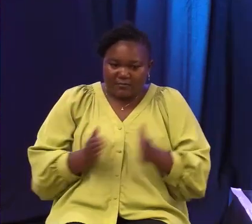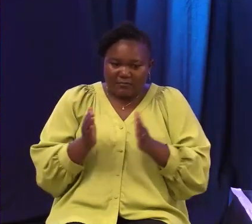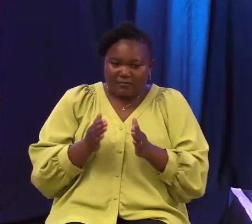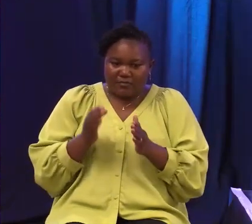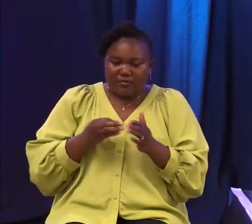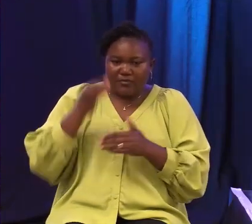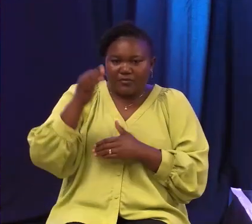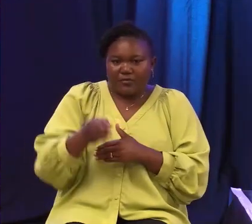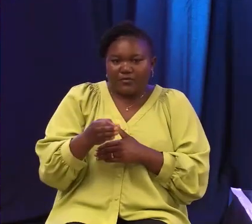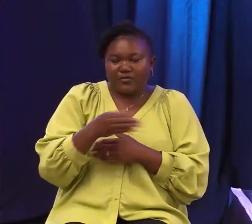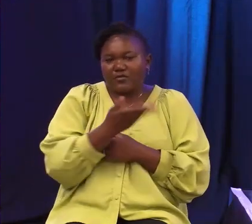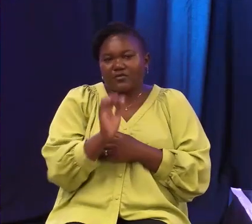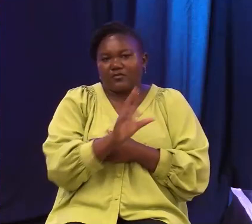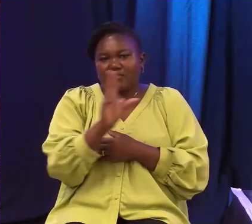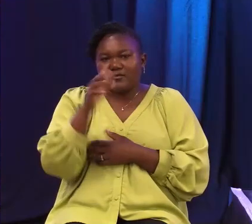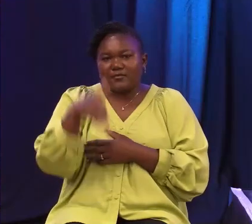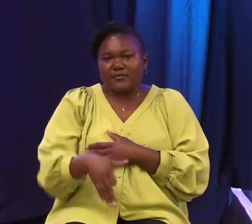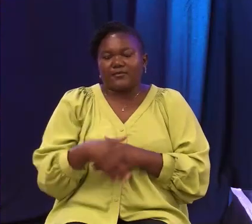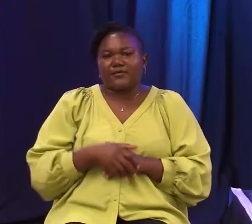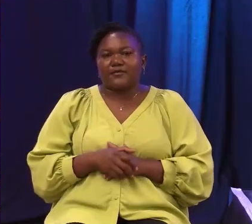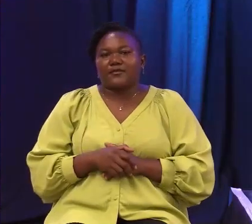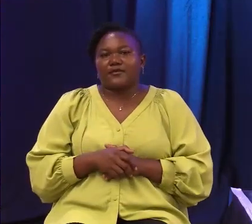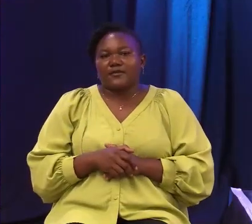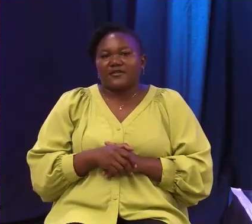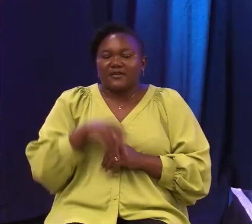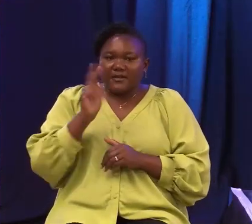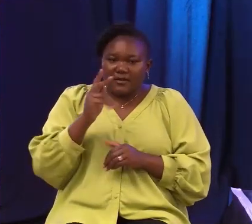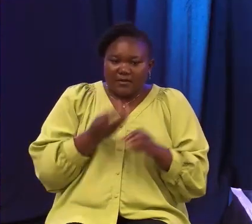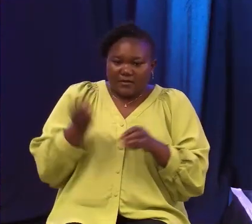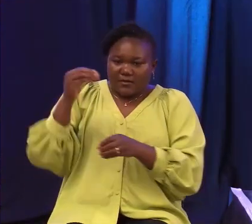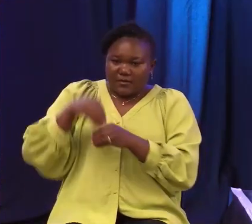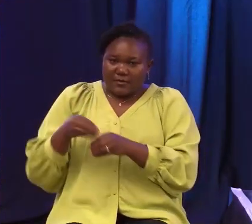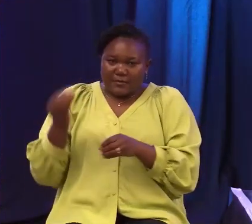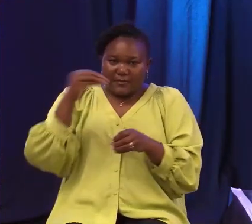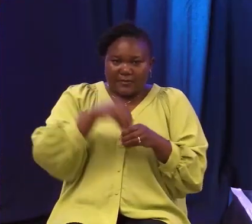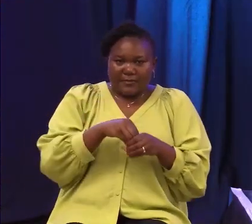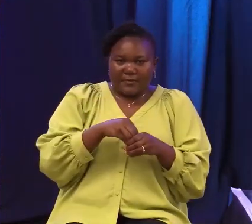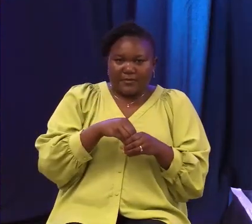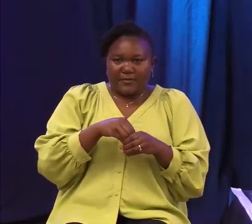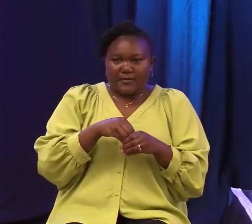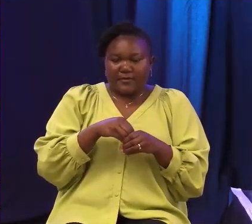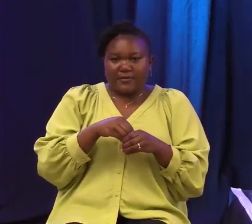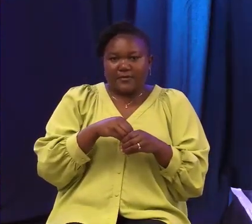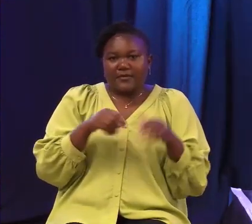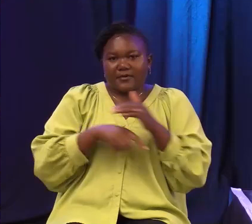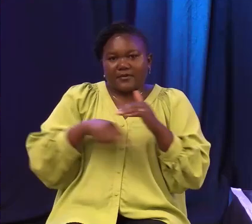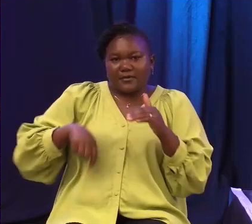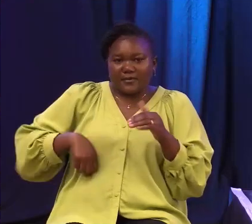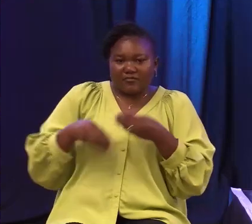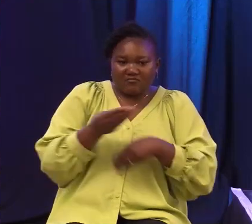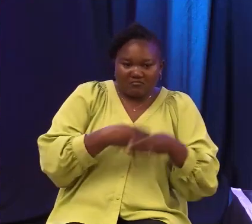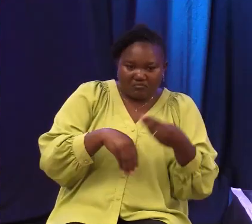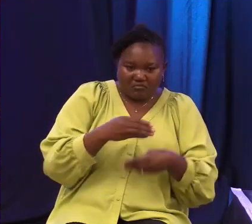all citizens of Namibia and to contribute to the country's socio-economic development and